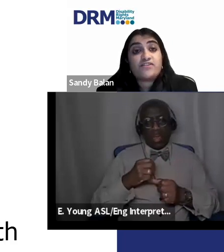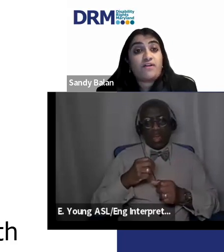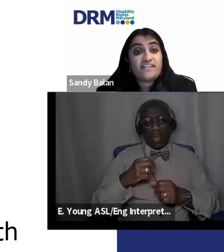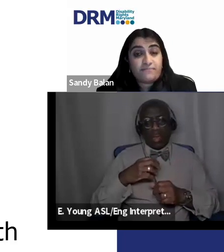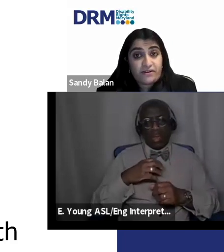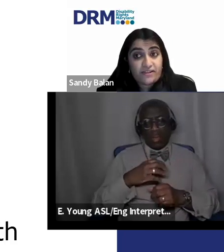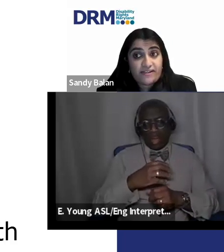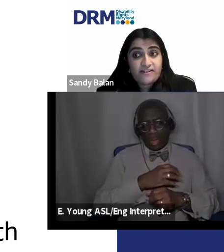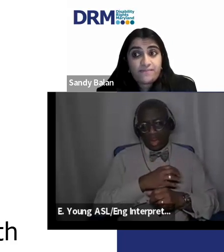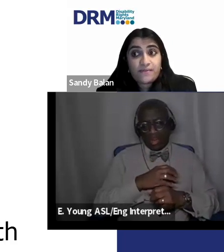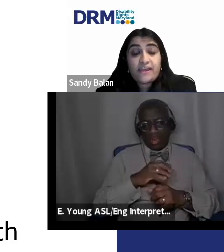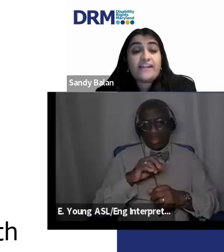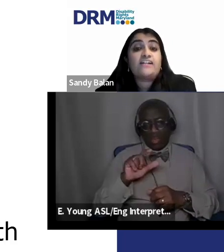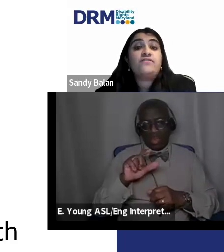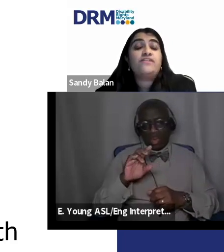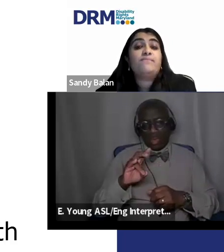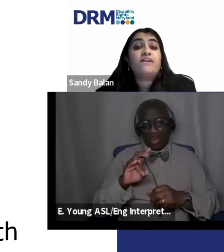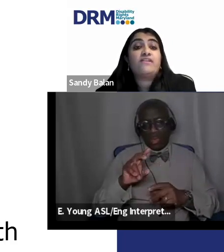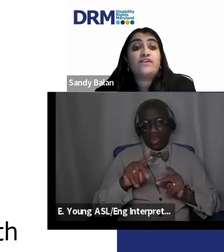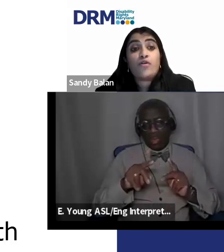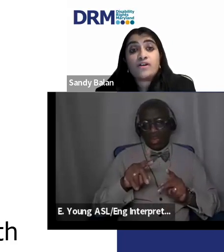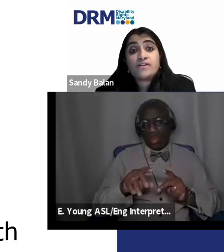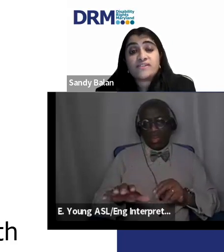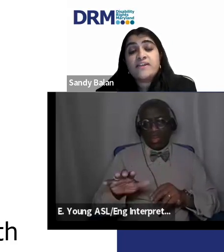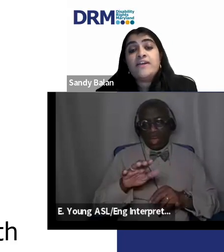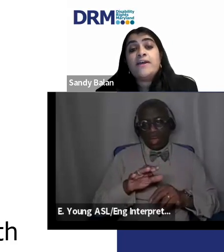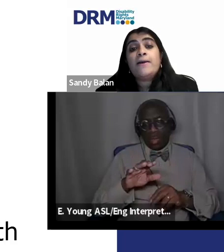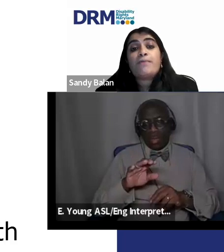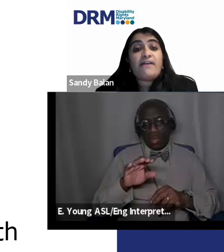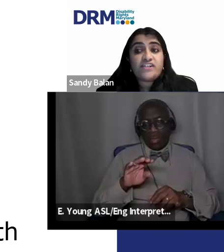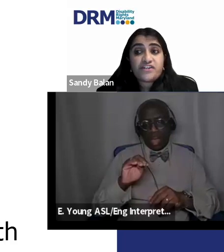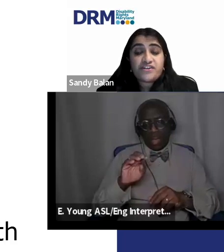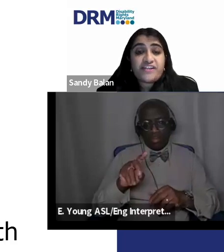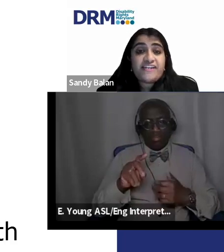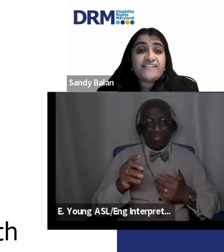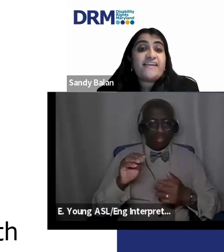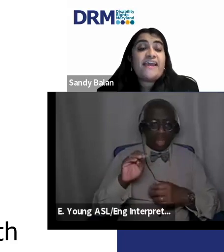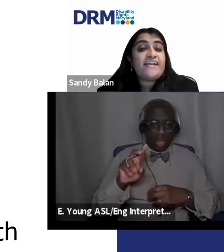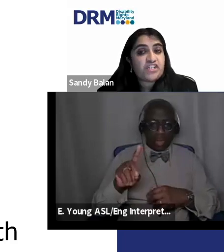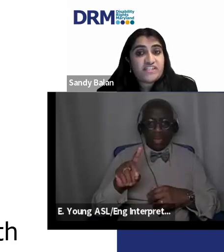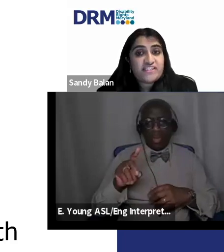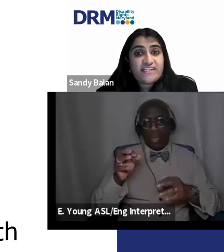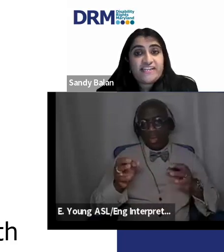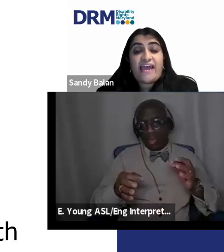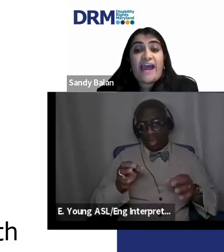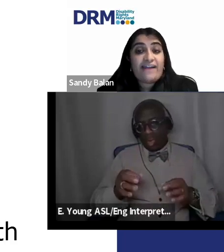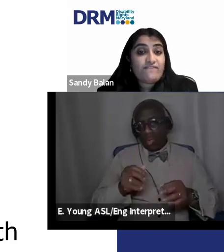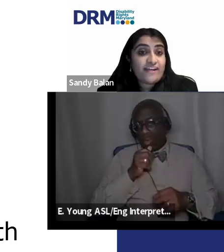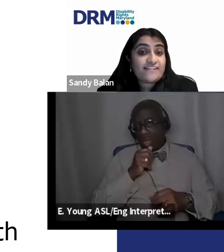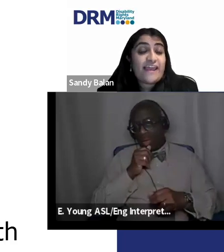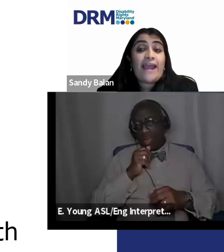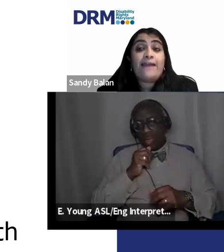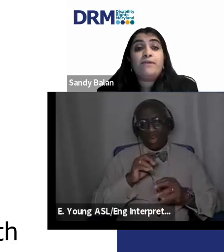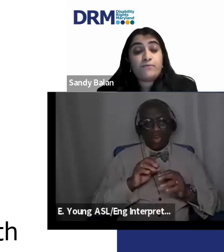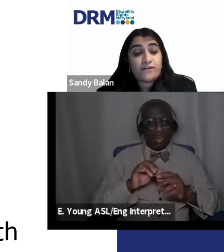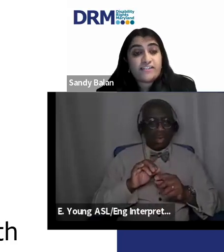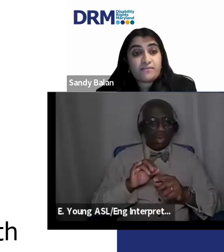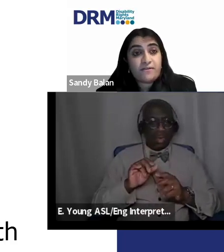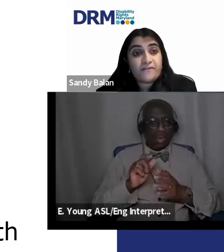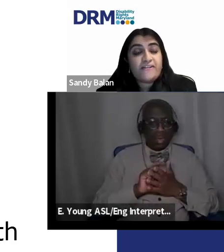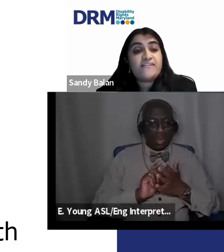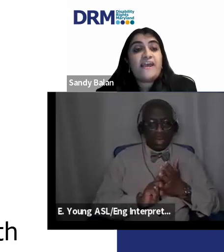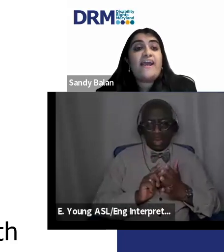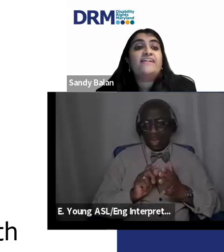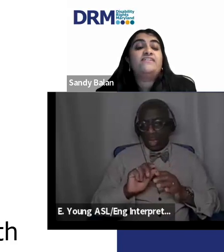27 players across Maryland. It included the Maryland courts, private attorneys, agencies, advocates, and people